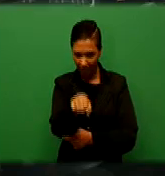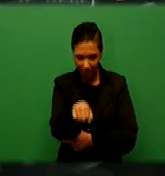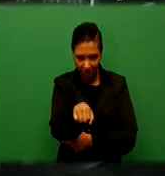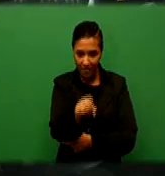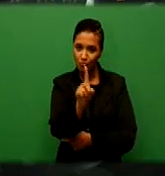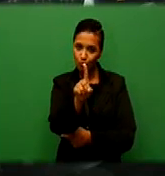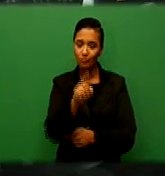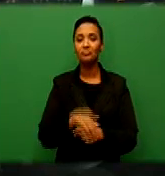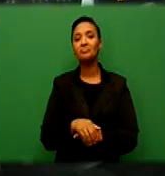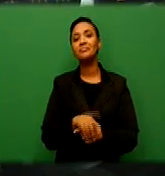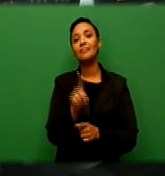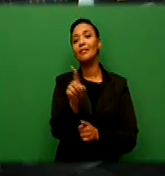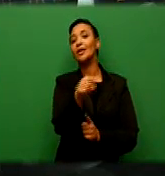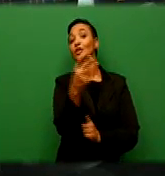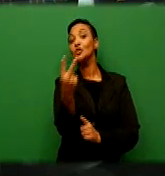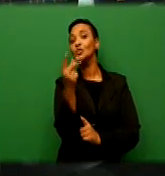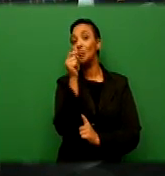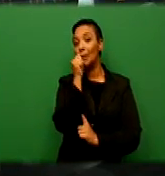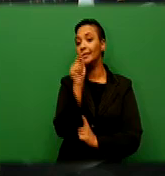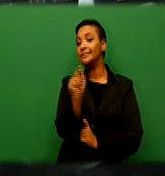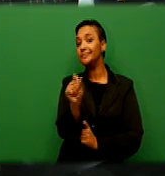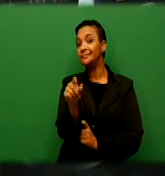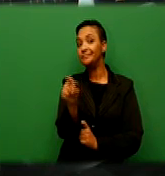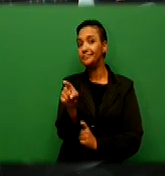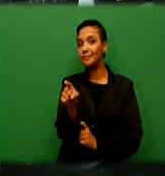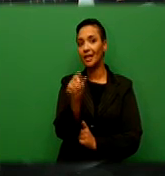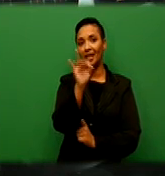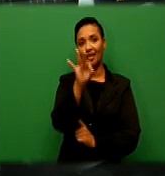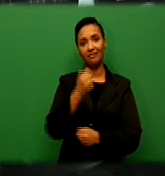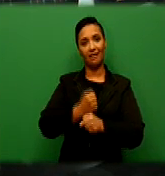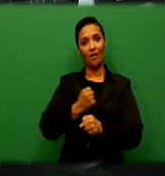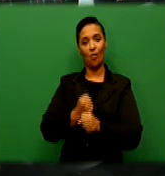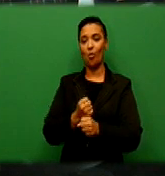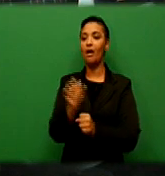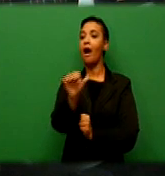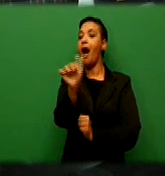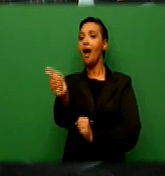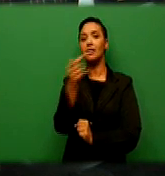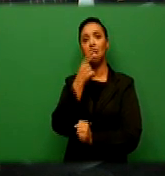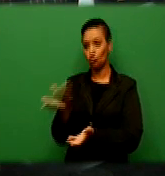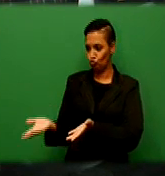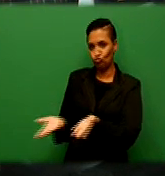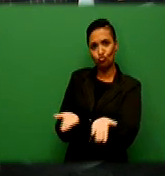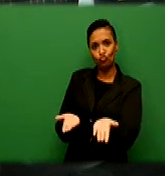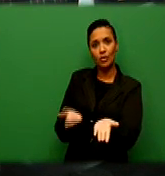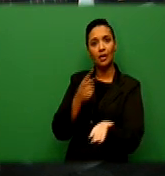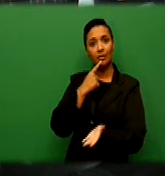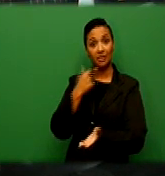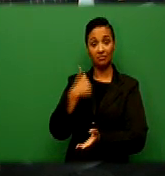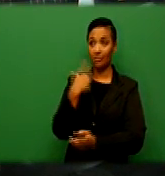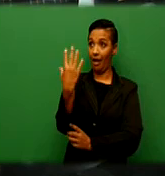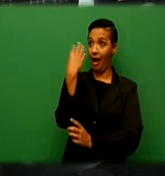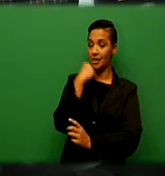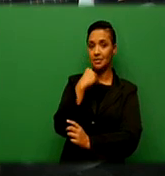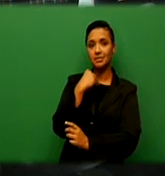the last two gentlemen on the right there, if they were offered any job elsewhere, they were going to come and talk to me and